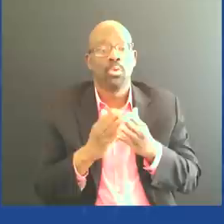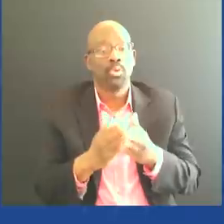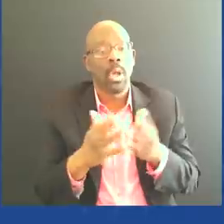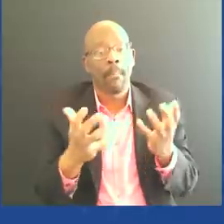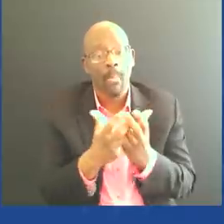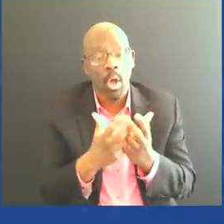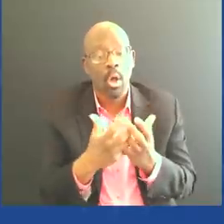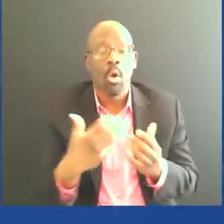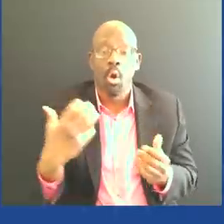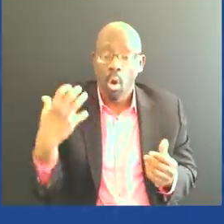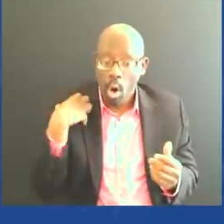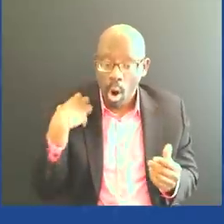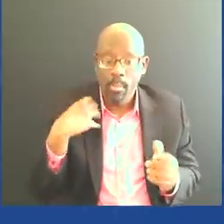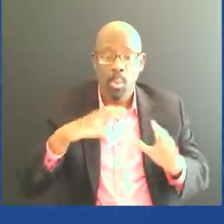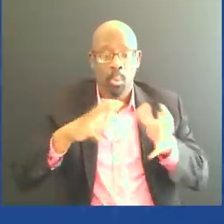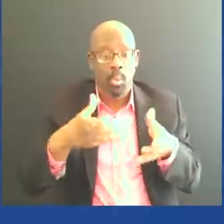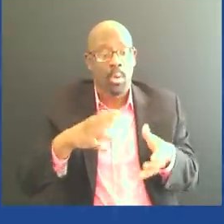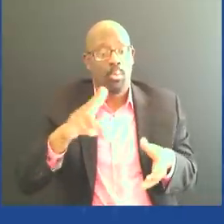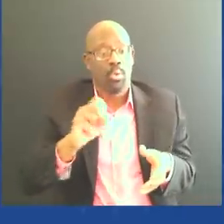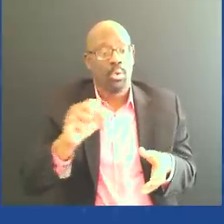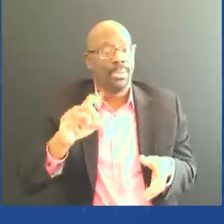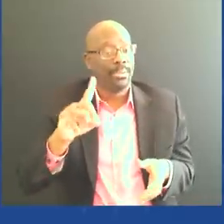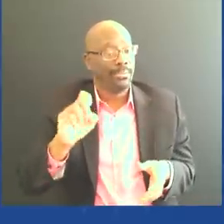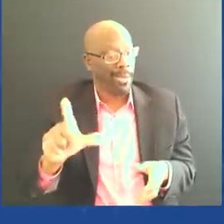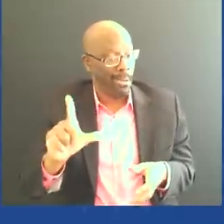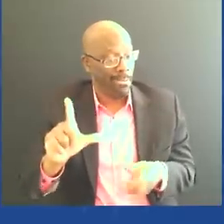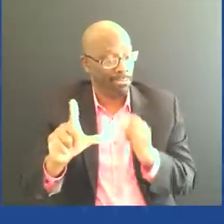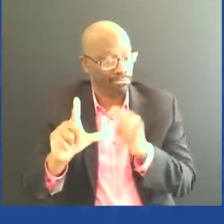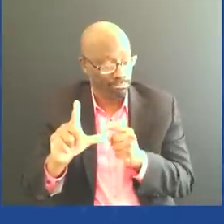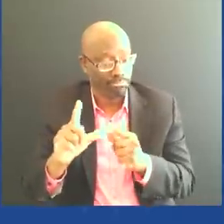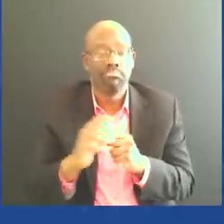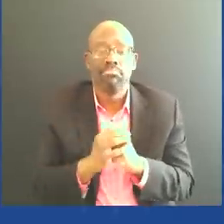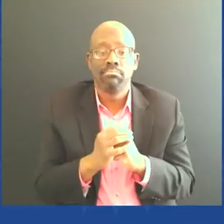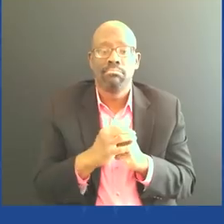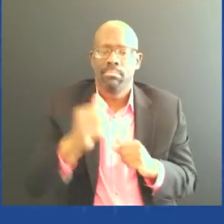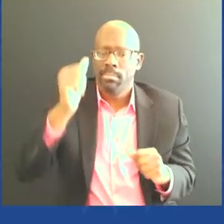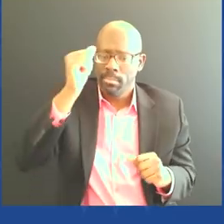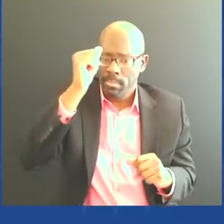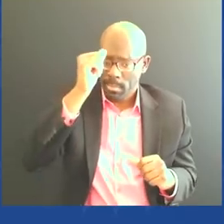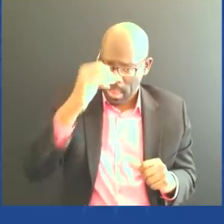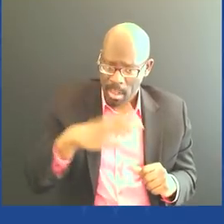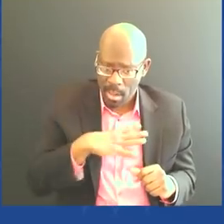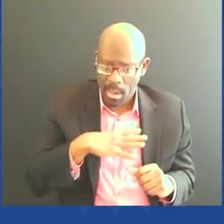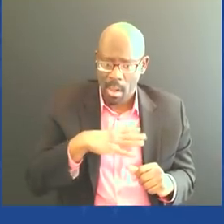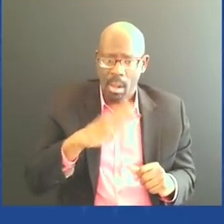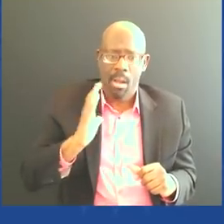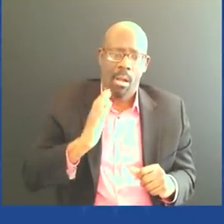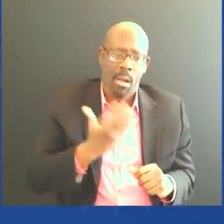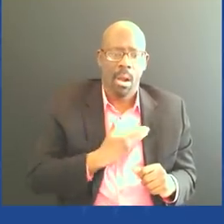USS Delaware, man our ship and bring her to life.